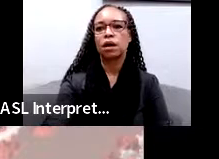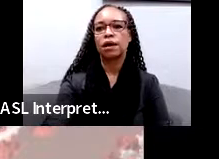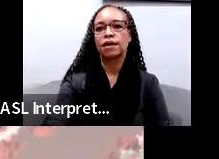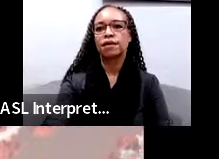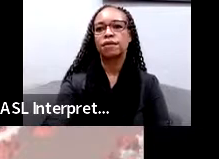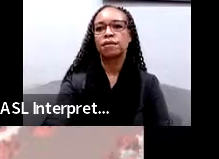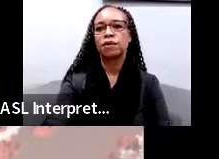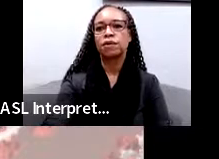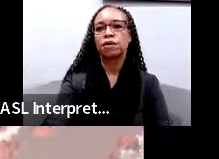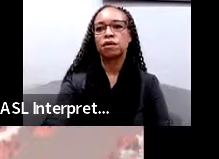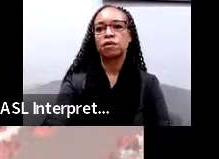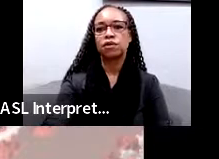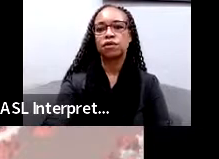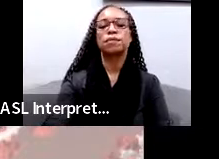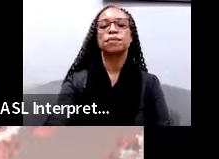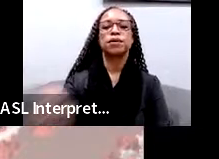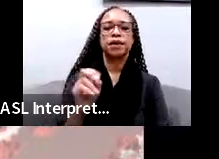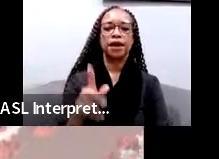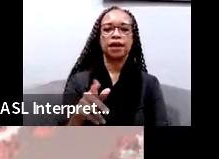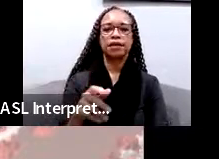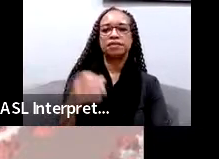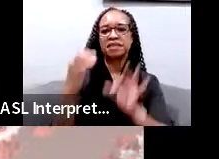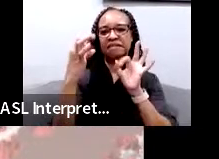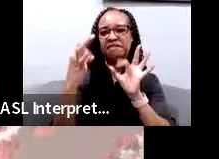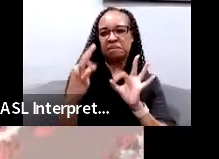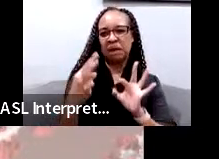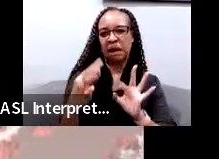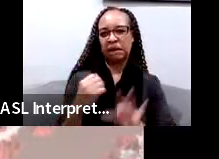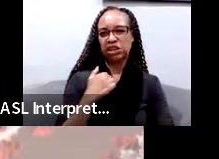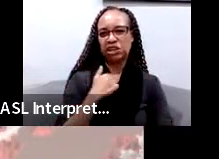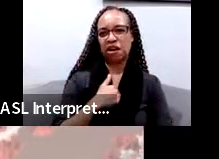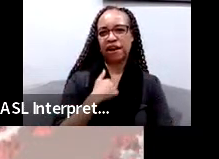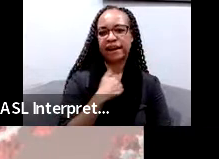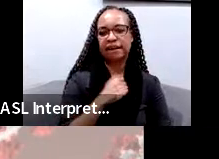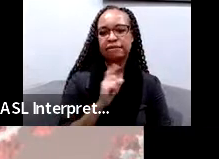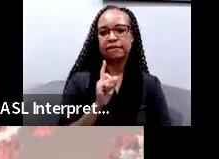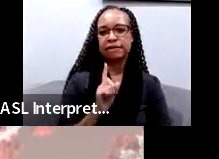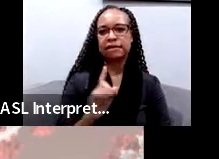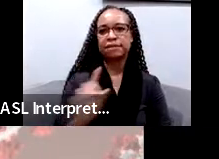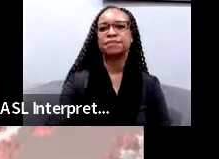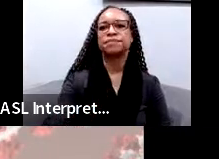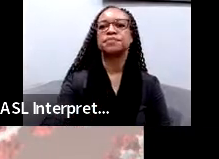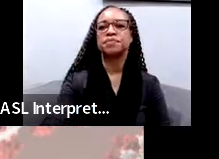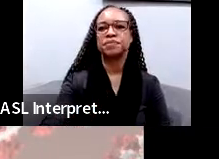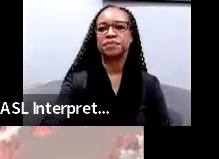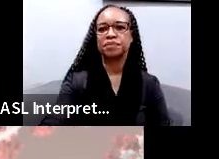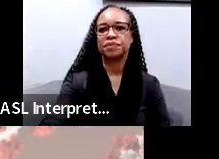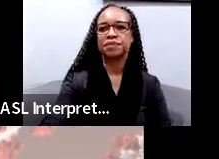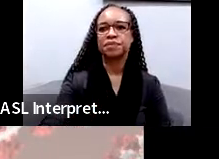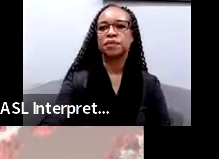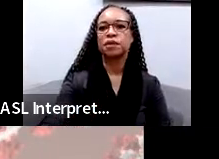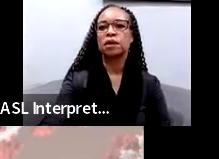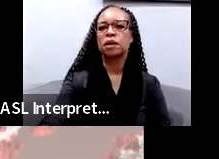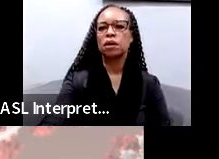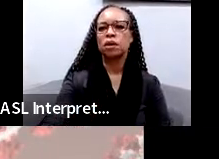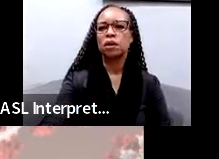Oh, sorry, I'm getting feedback. Mm. There we go.